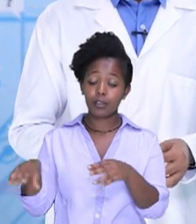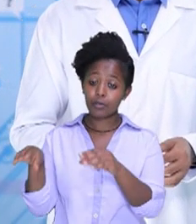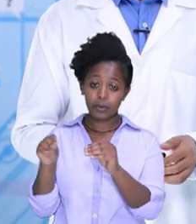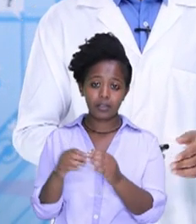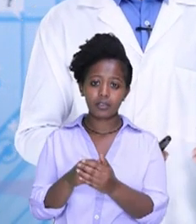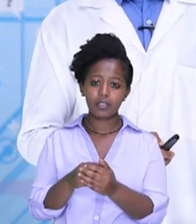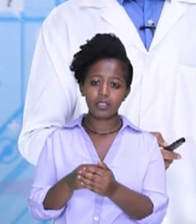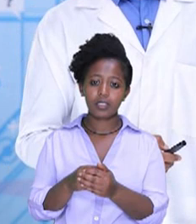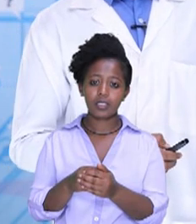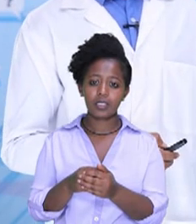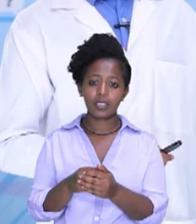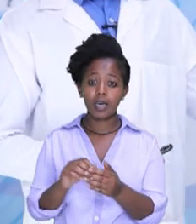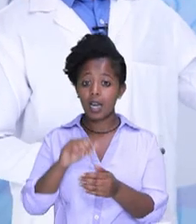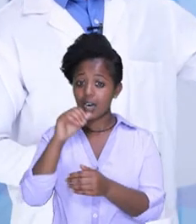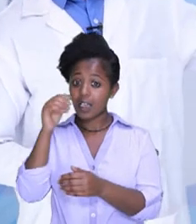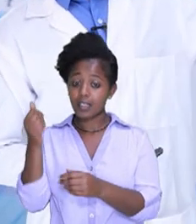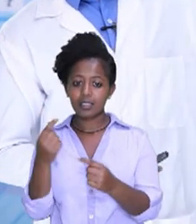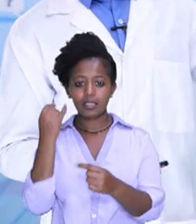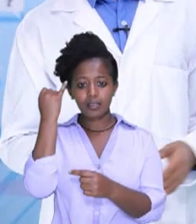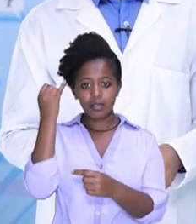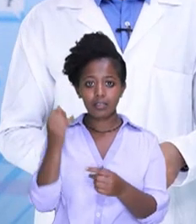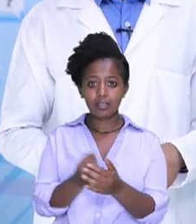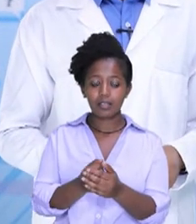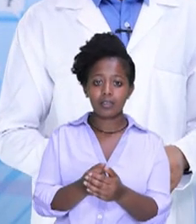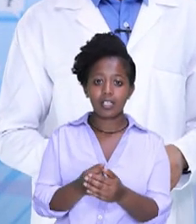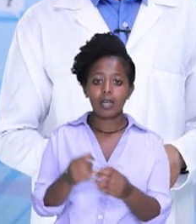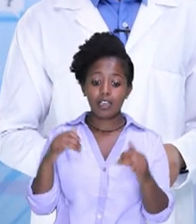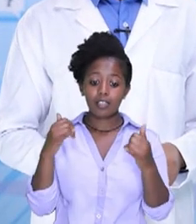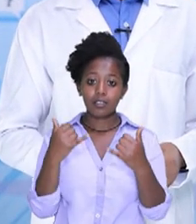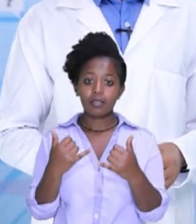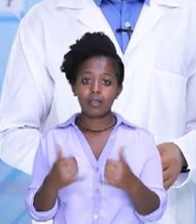Students, another thing is game reserve.